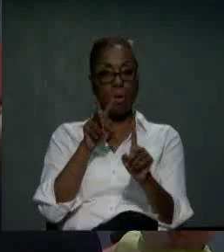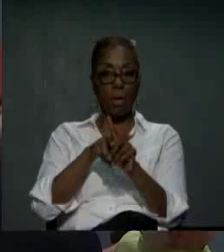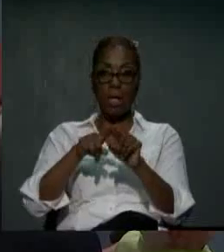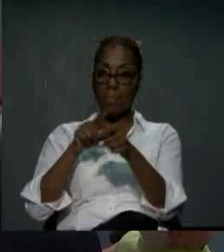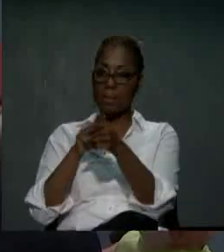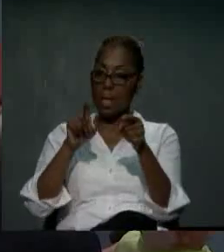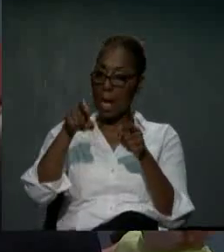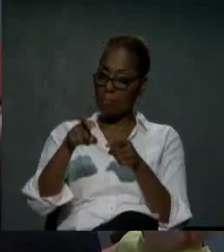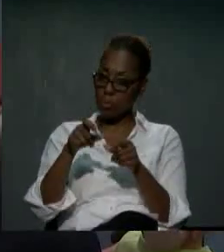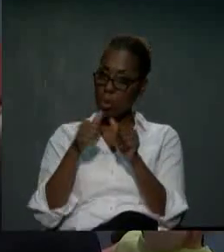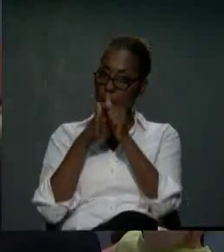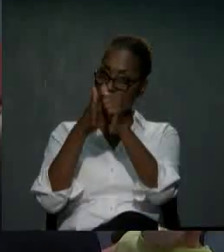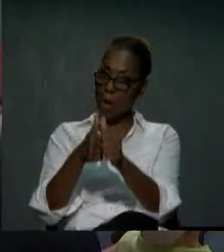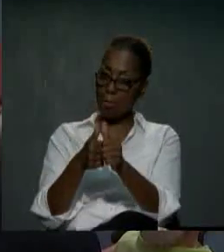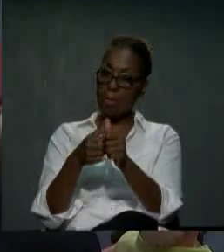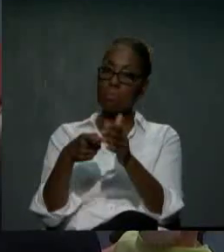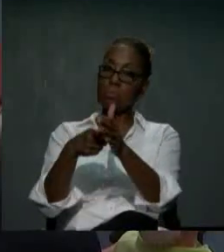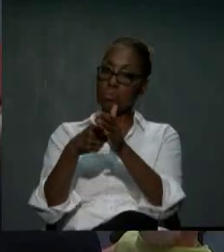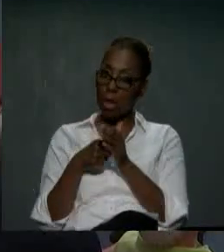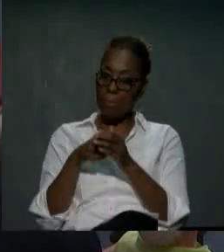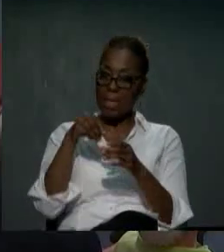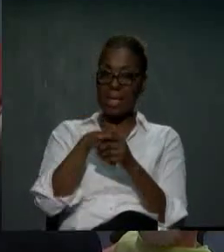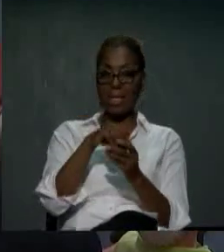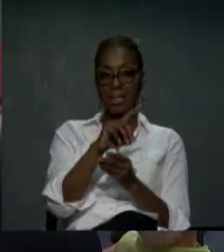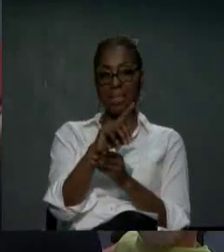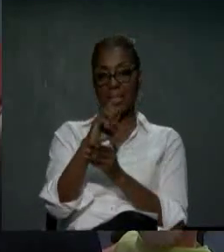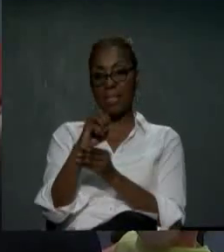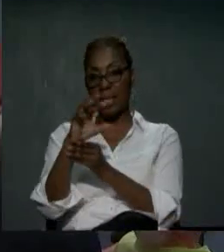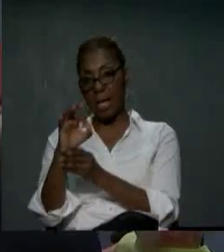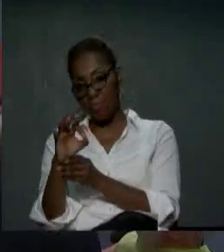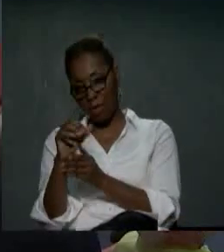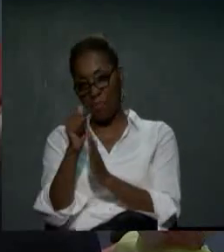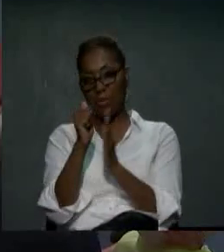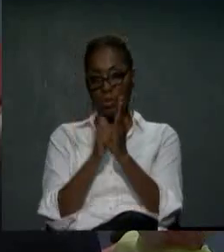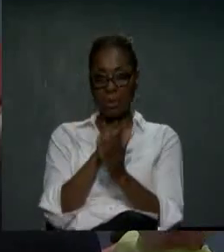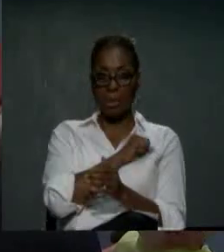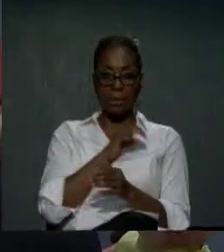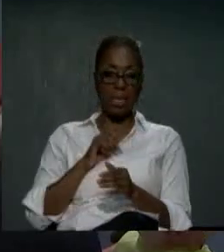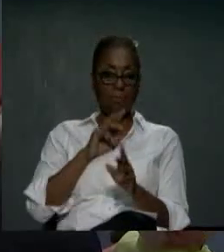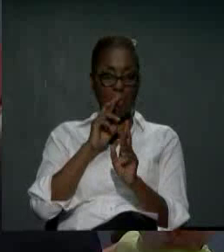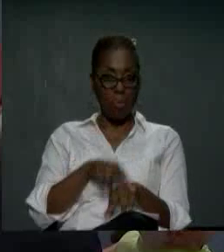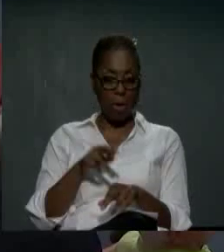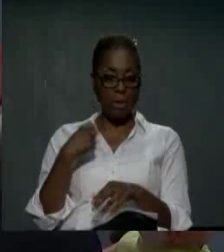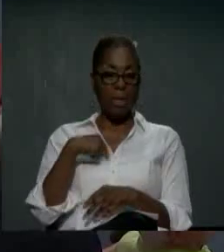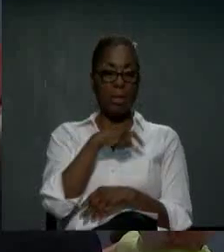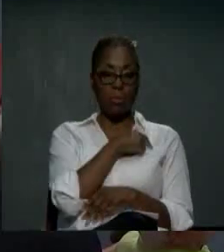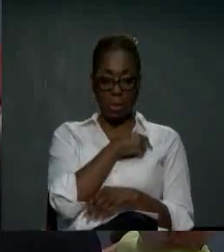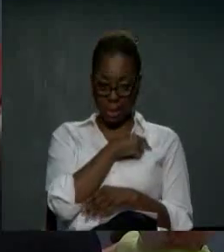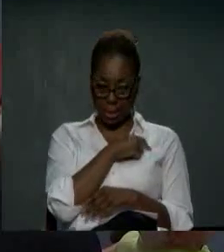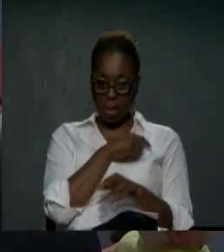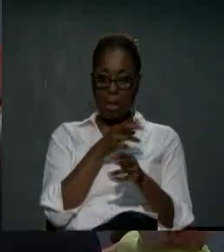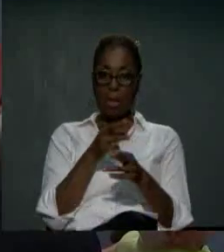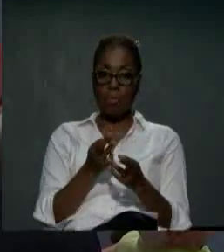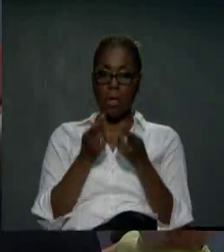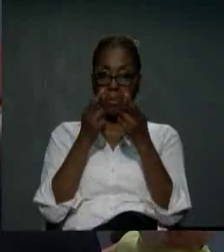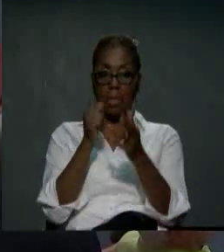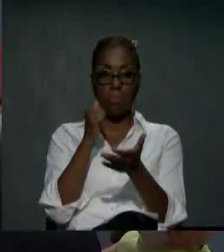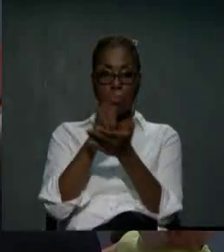with the comments and conditions as outlined in paragraphs D, E, and F of the agenda staff report. Staff recommends approval of the